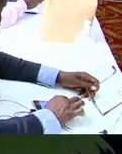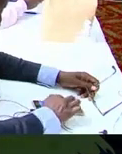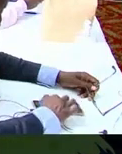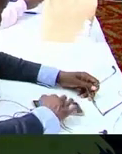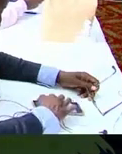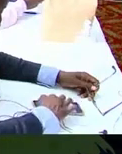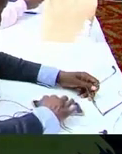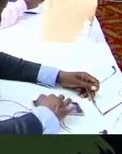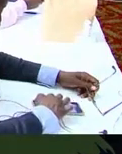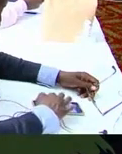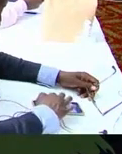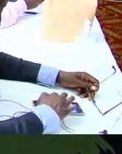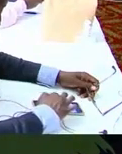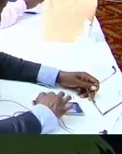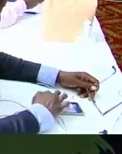many actually end up in prison.